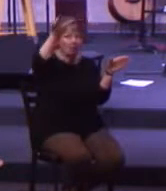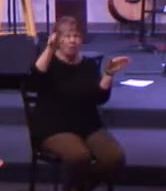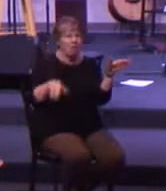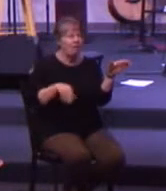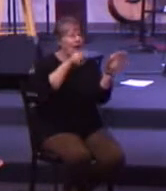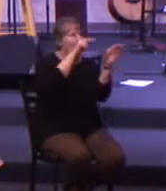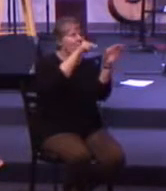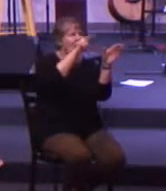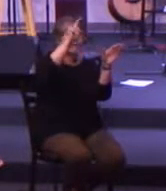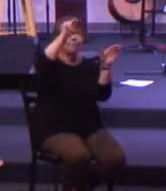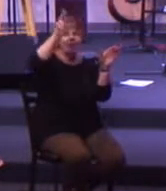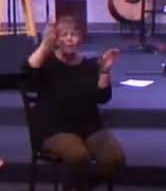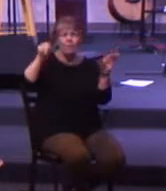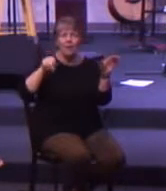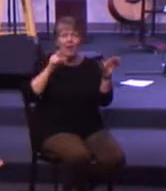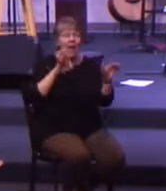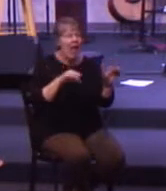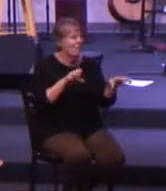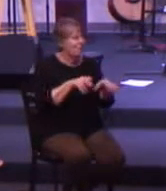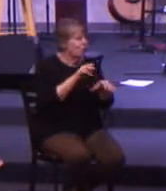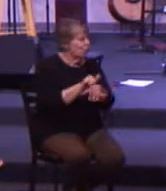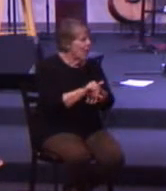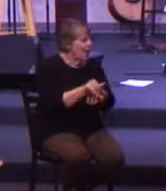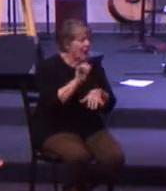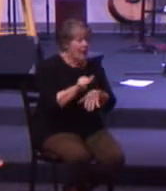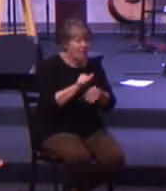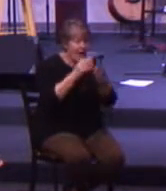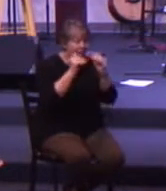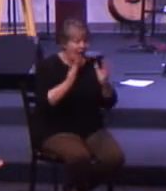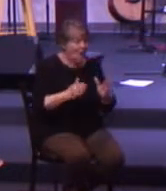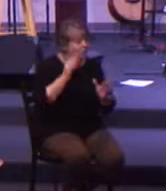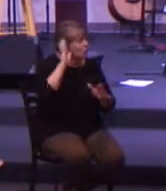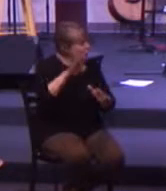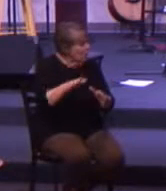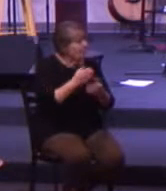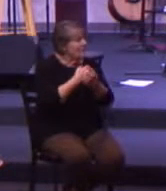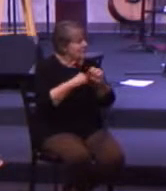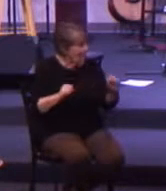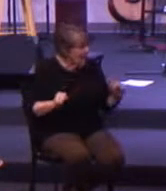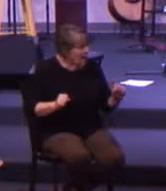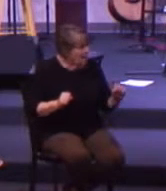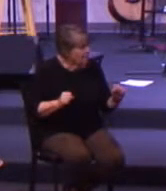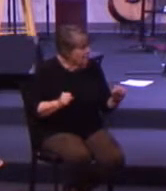and paints its blood on the doorposts, then that house will be saved. But when Jesus came,